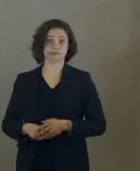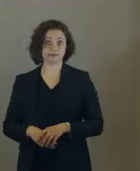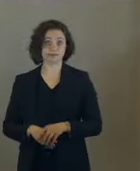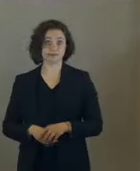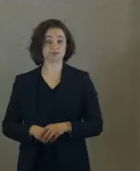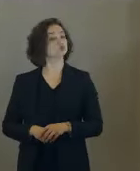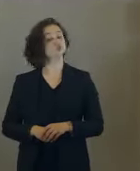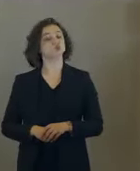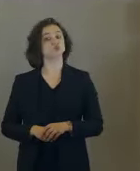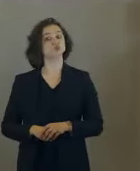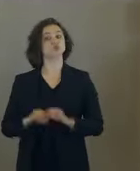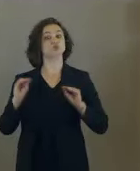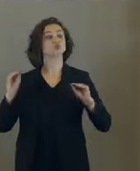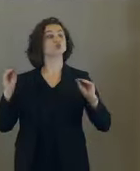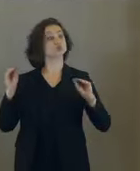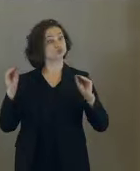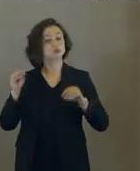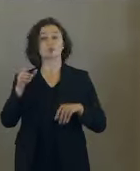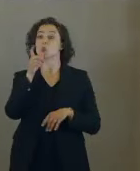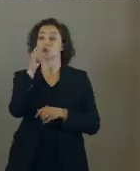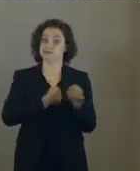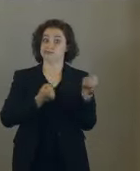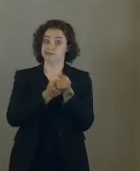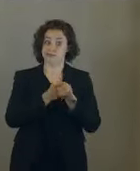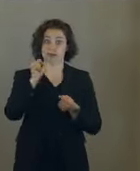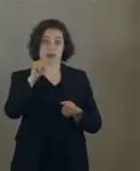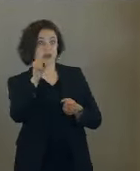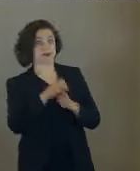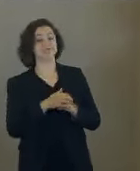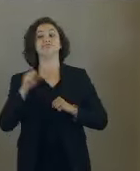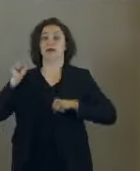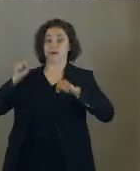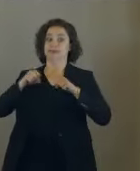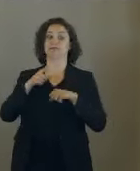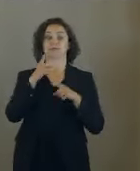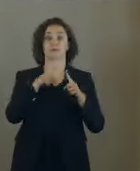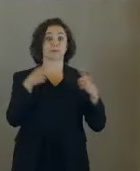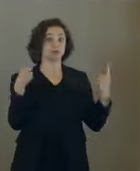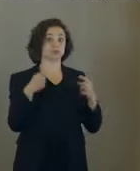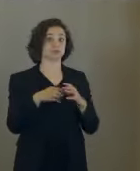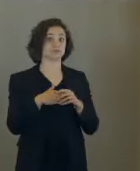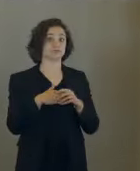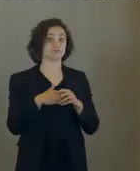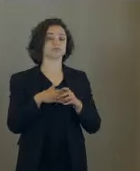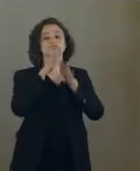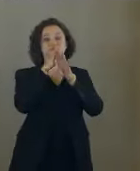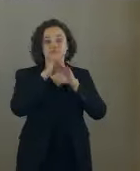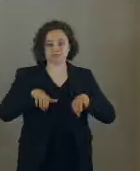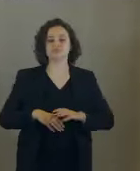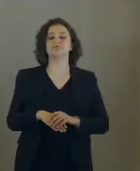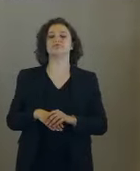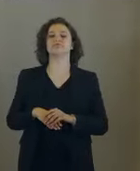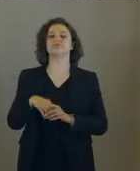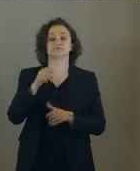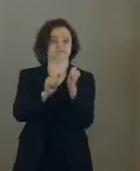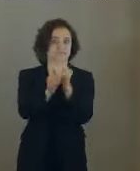Seeing none. Those in favor of granting the executive director that ability will say aye. Aye. Those opposed will say no. The ayes have it,